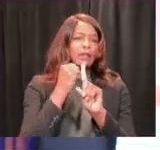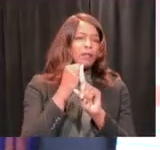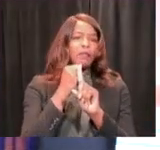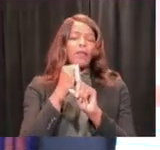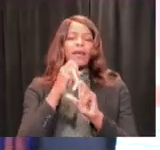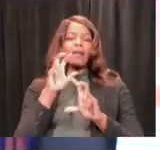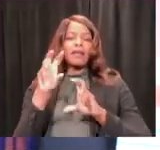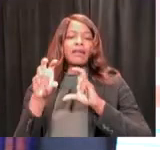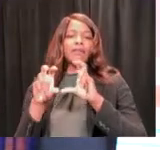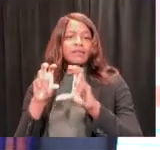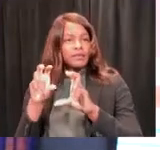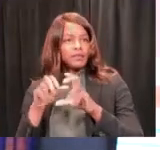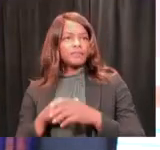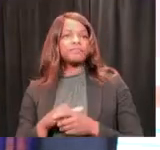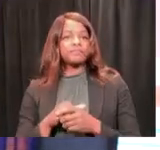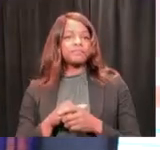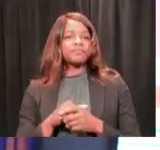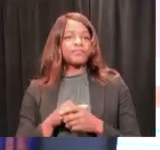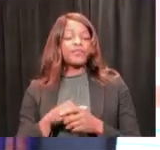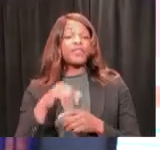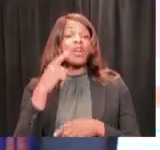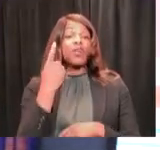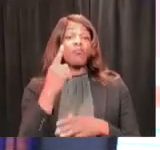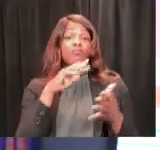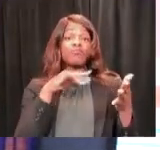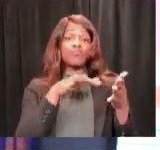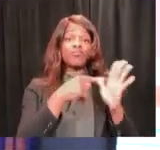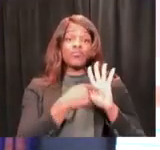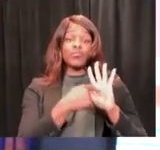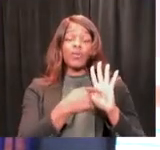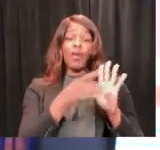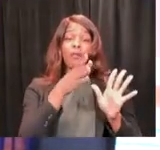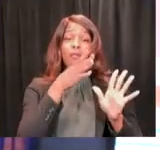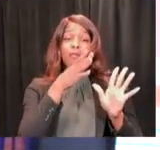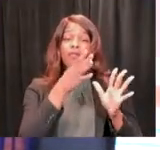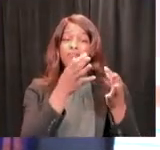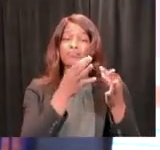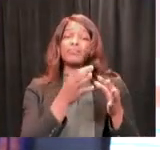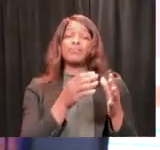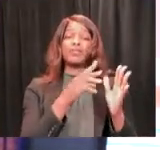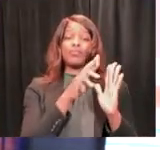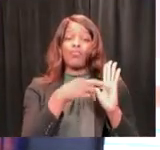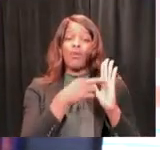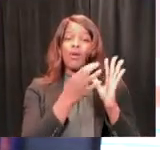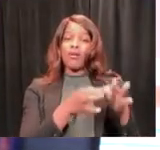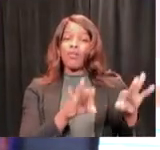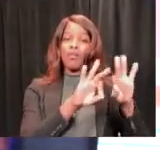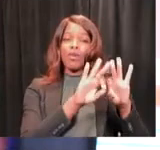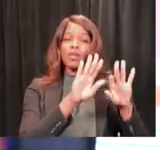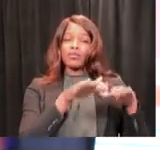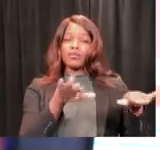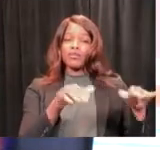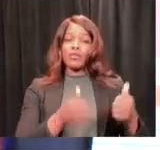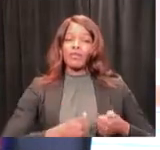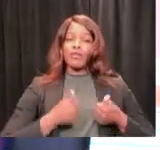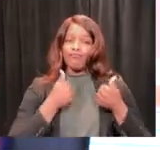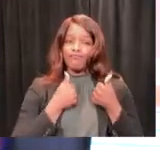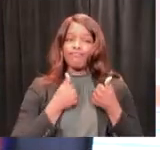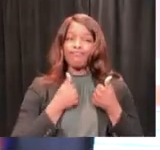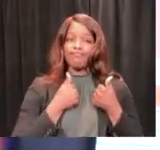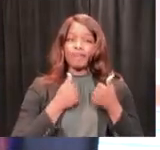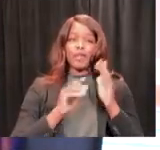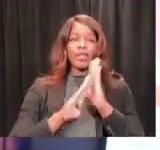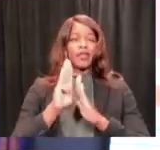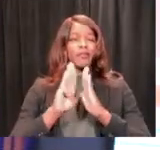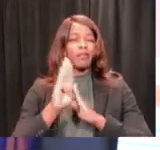that showed that a woman's mother's role is so important to their children's life that the